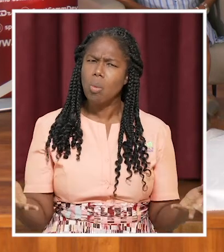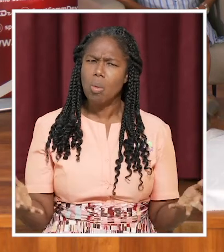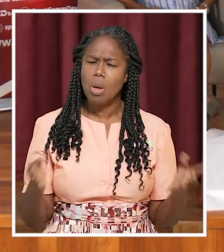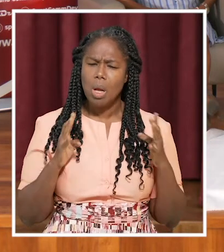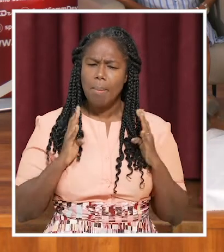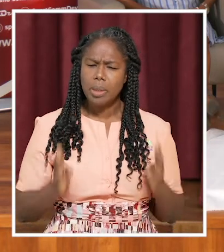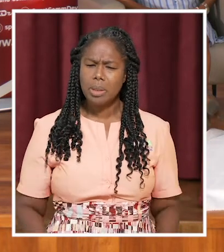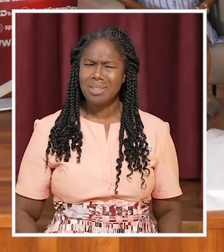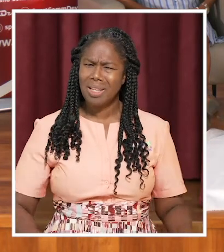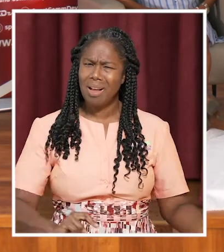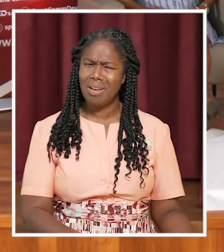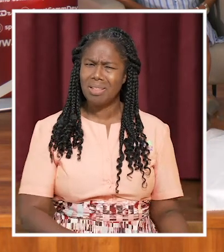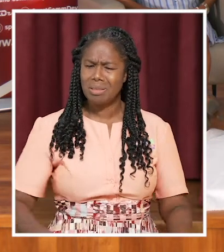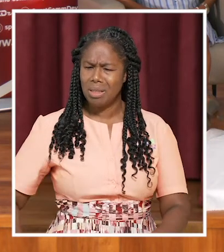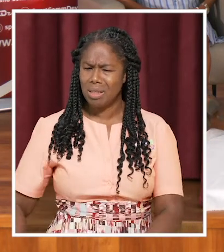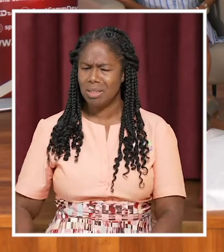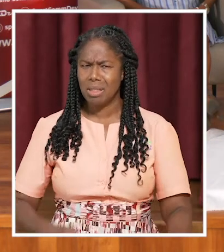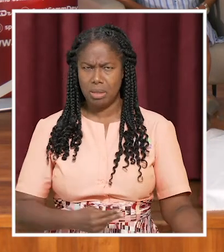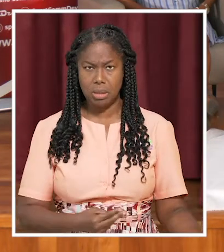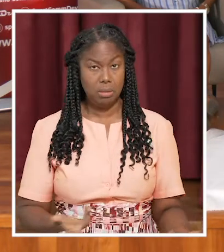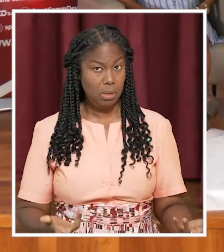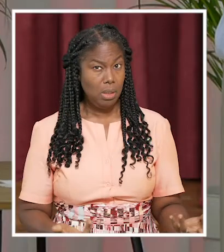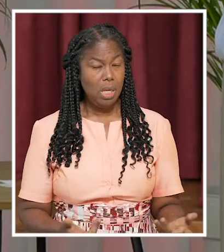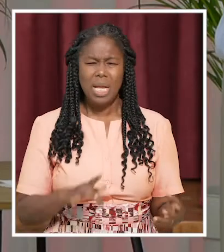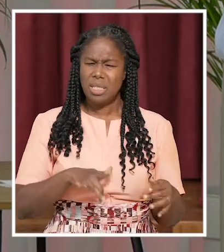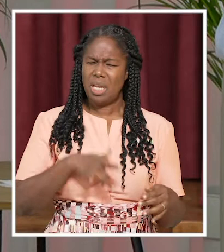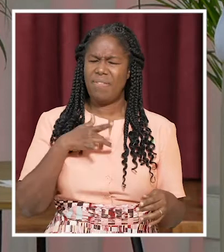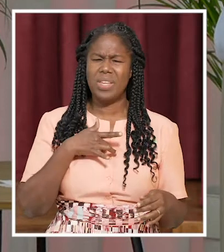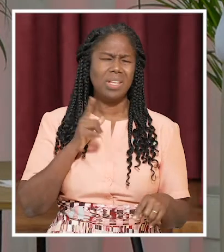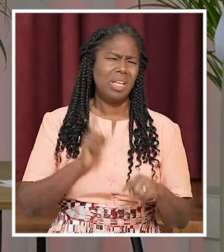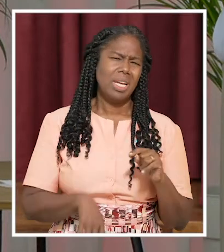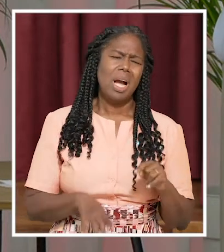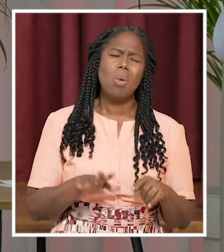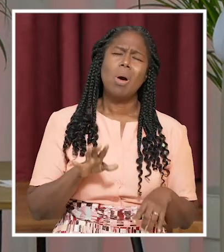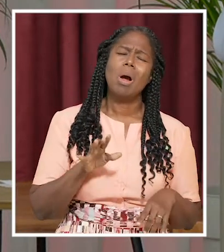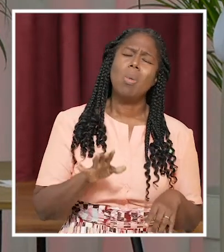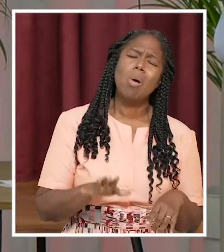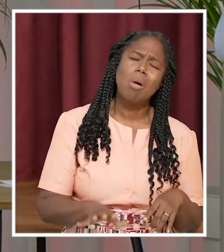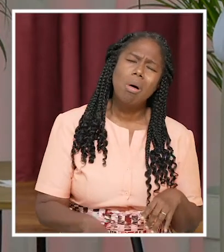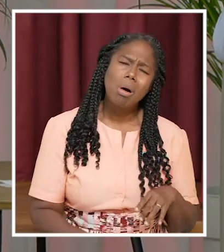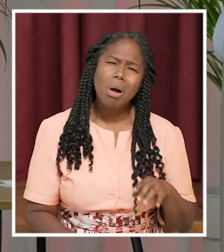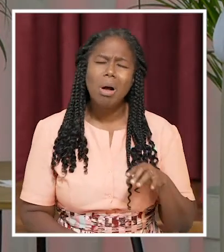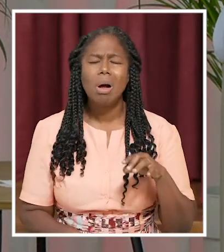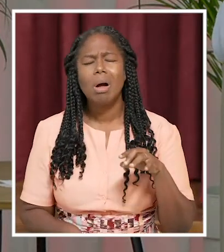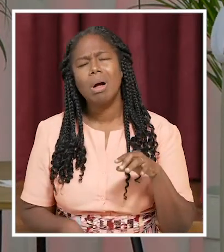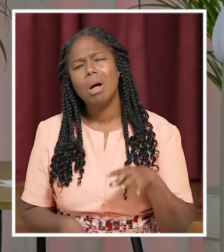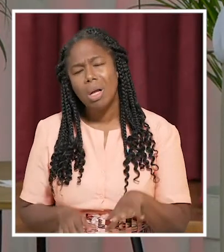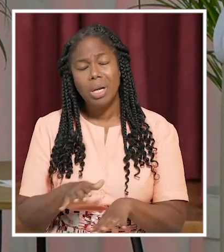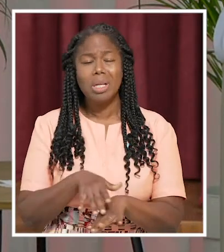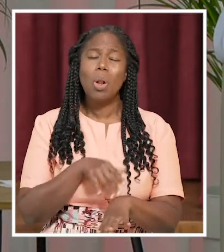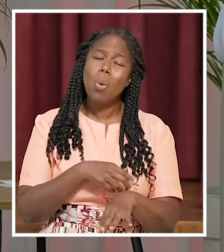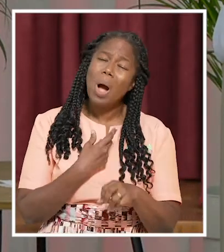like so painful? Well, personally, I have never experienced depression. So that's why I'm always so very interested in mental health issues and